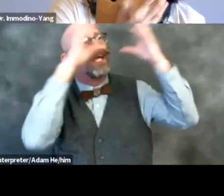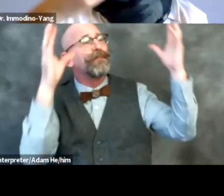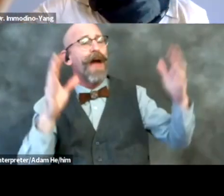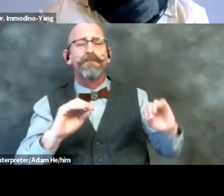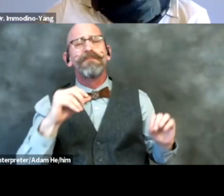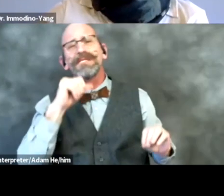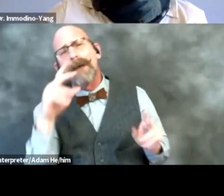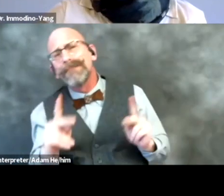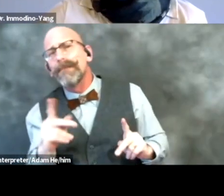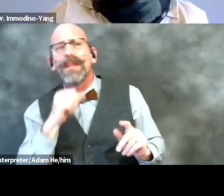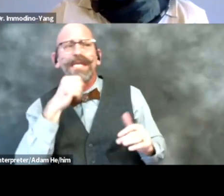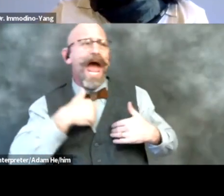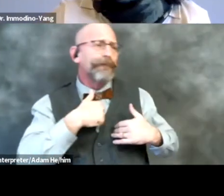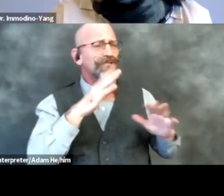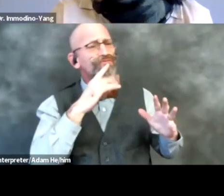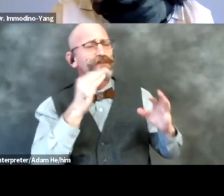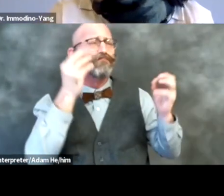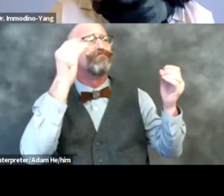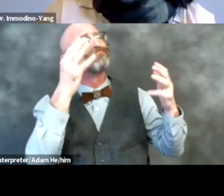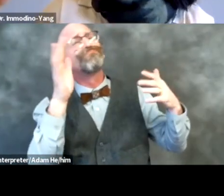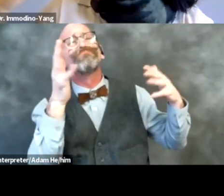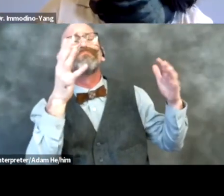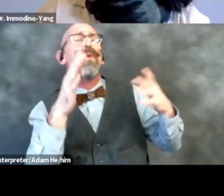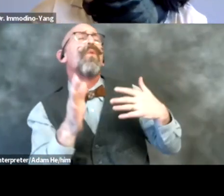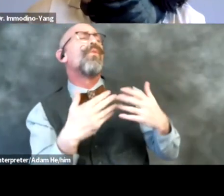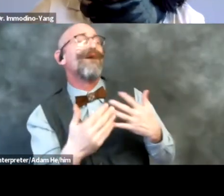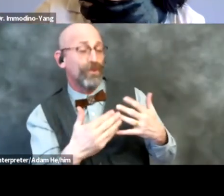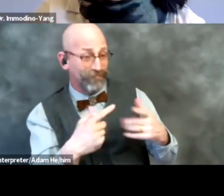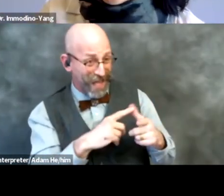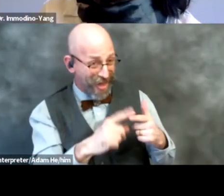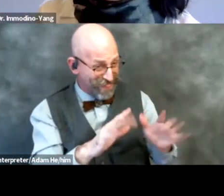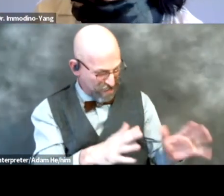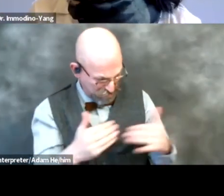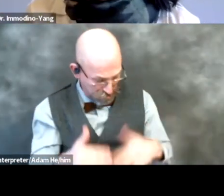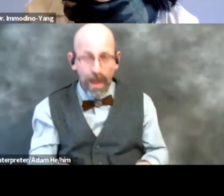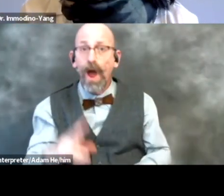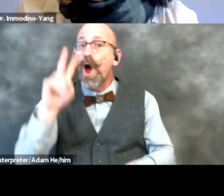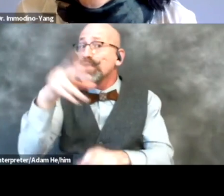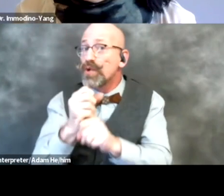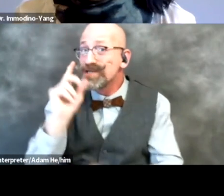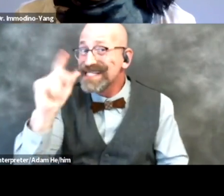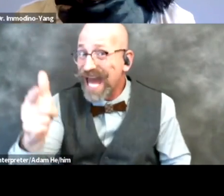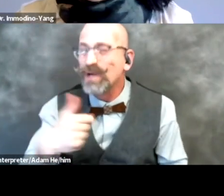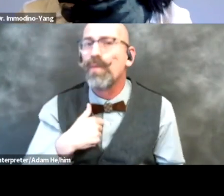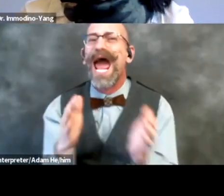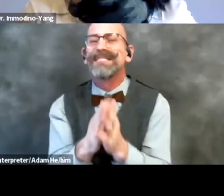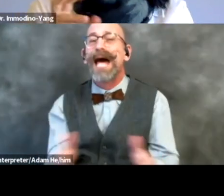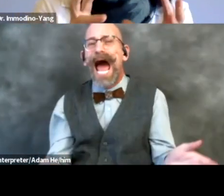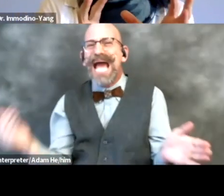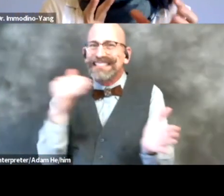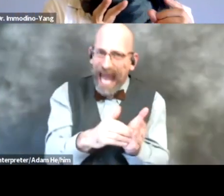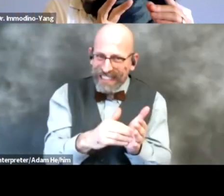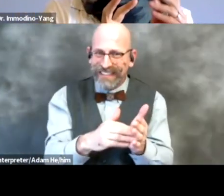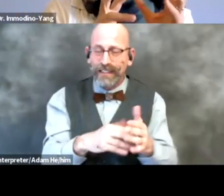we did that, and then we brought the kids back 2 years later and had them do that resting state scan again. And we